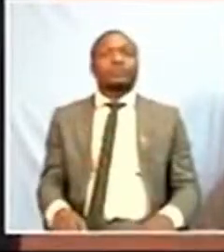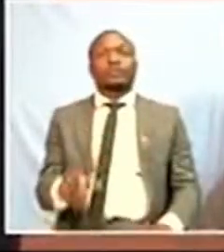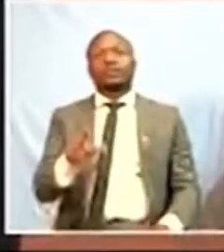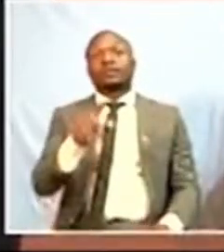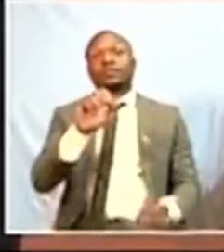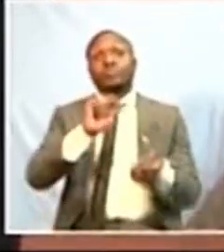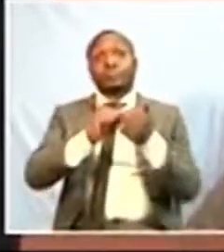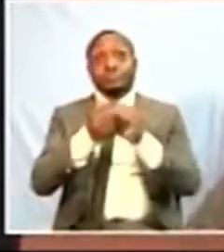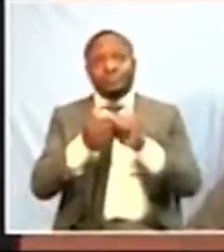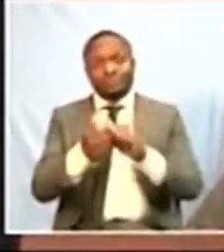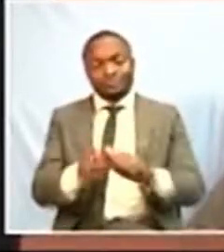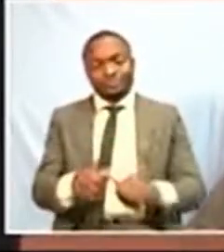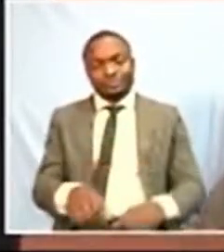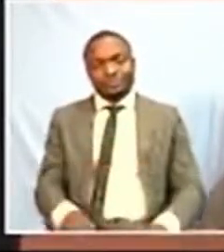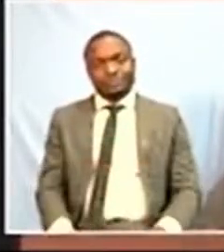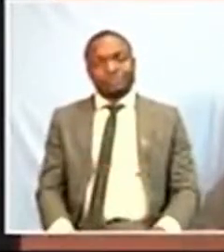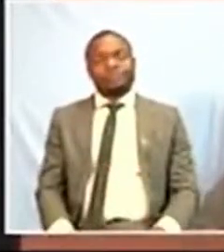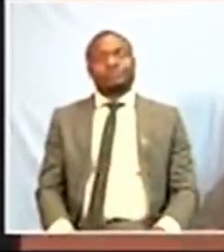query.